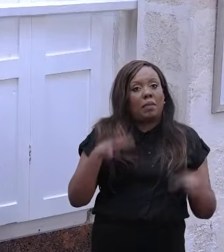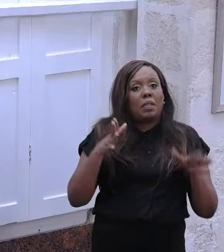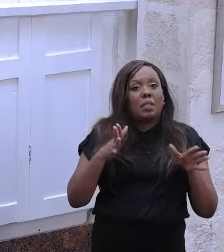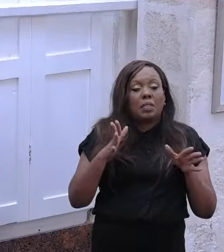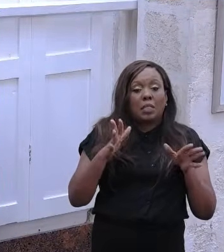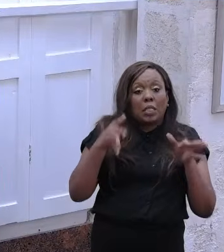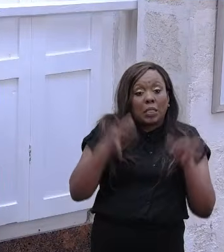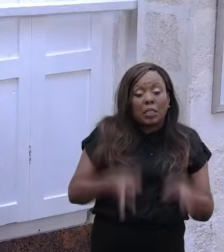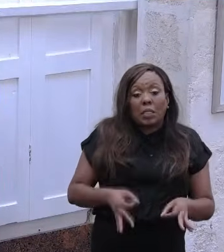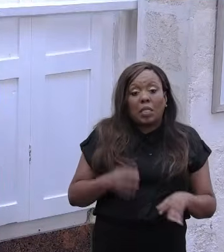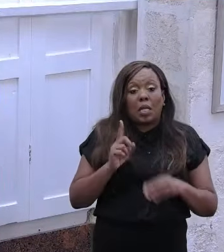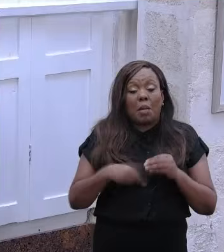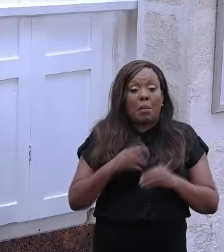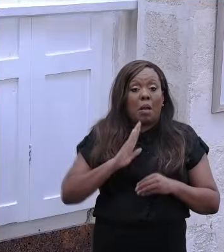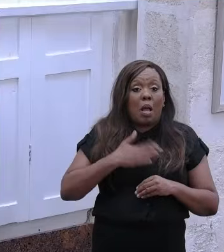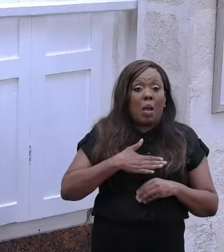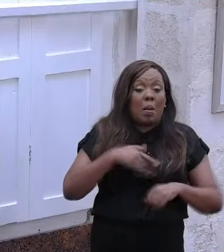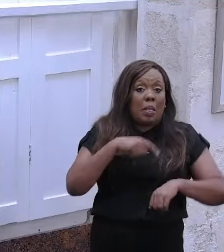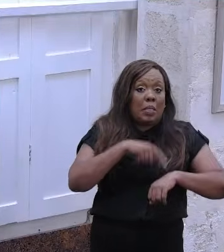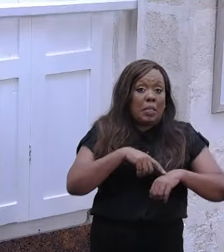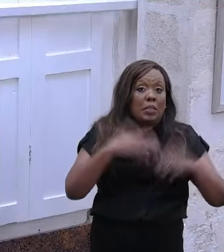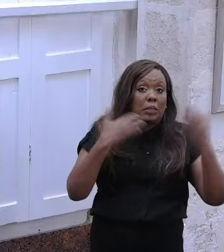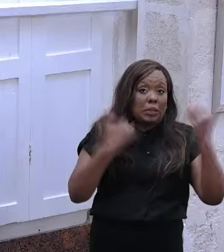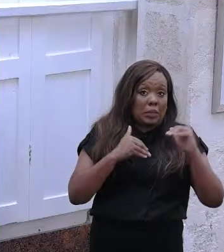Point well made, Minister.